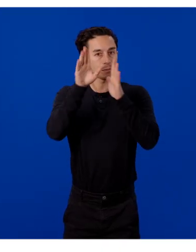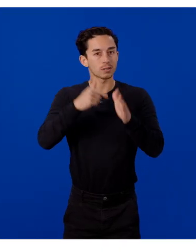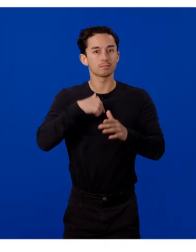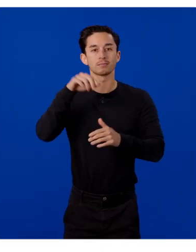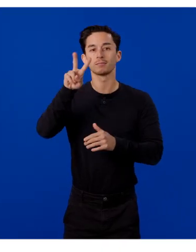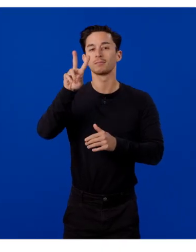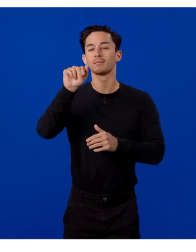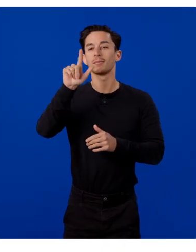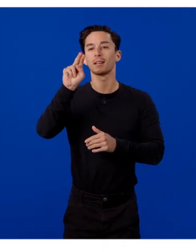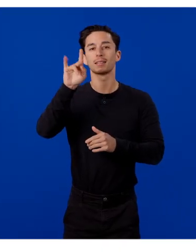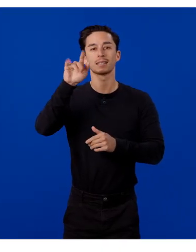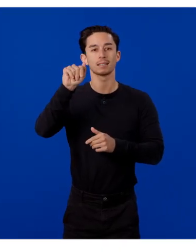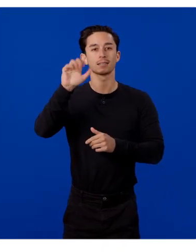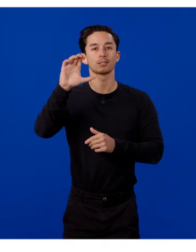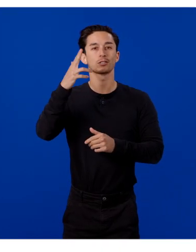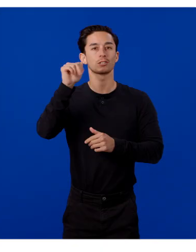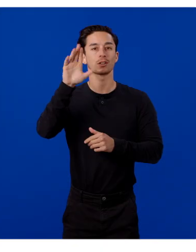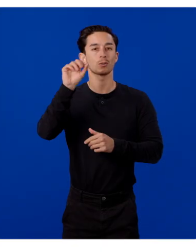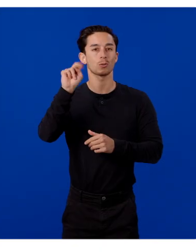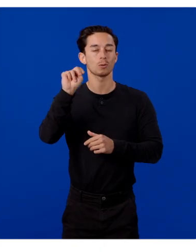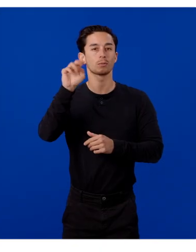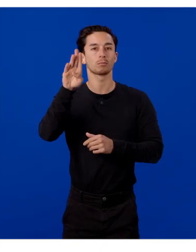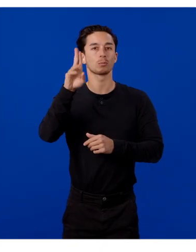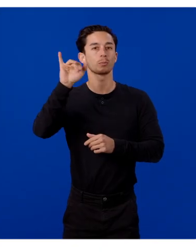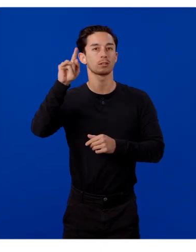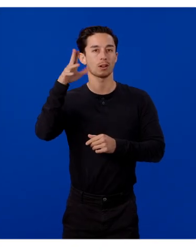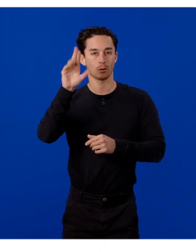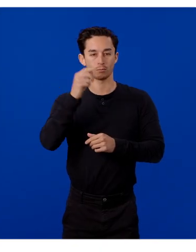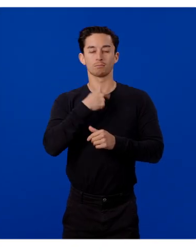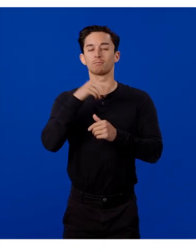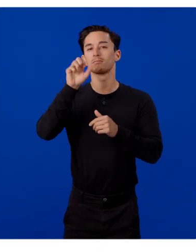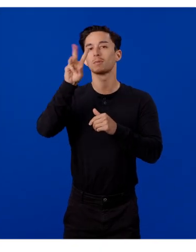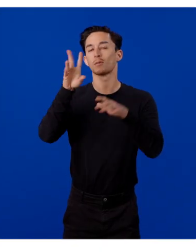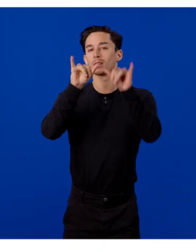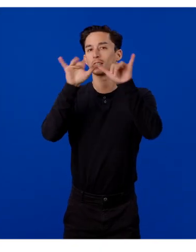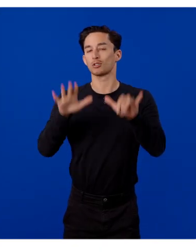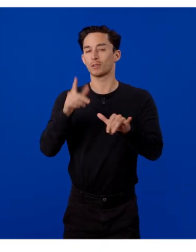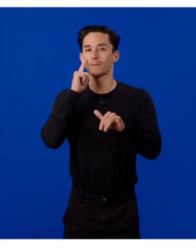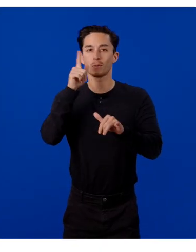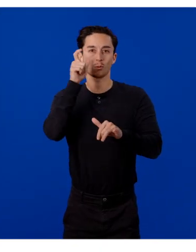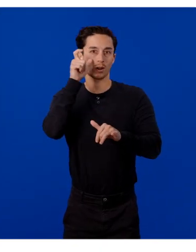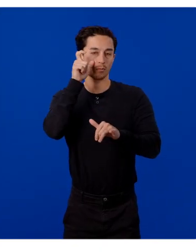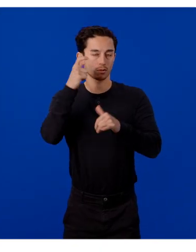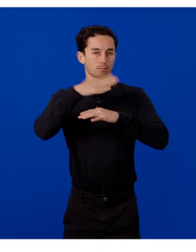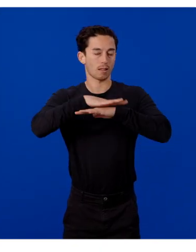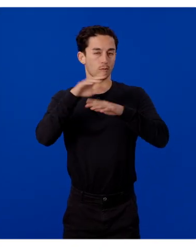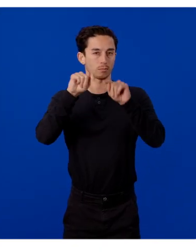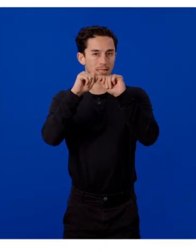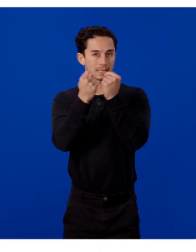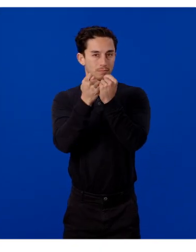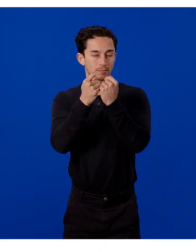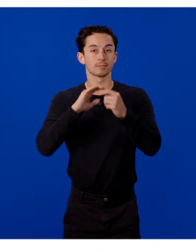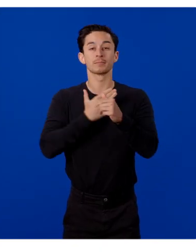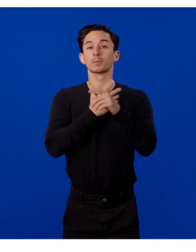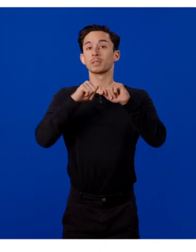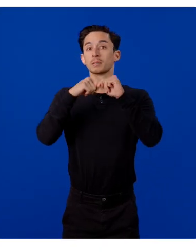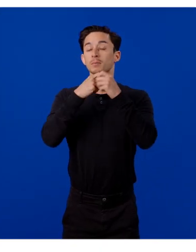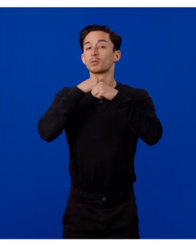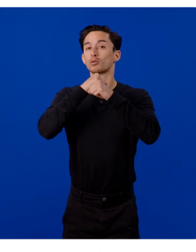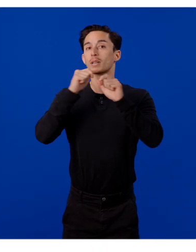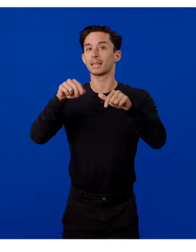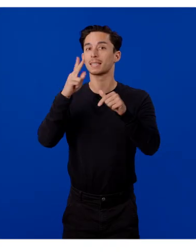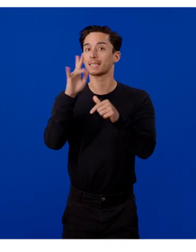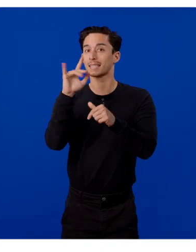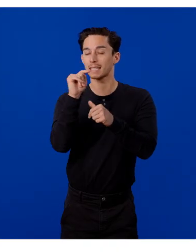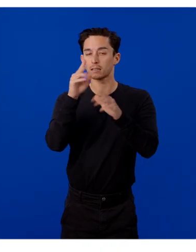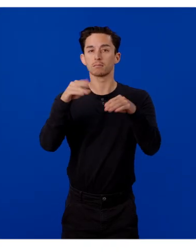Valentina Chacon-Huitrago, and I'm a software engineer on the Wearables Developer Platform team. Our team has worked on creating this kit that allows you to